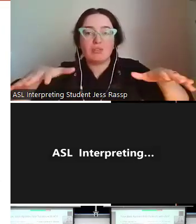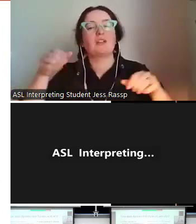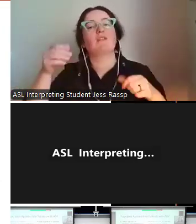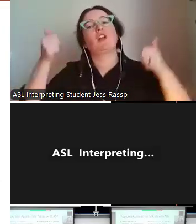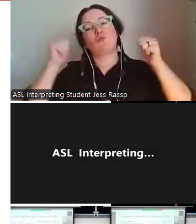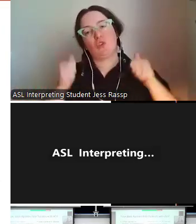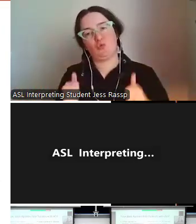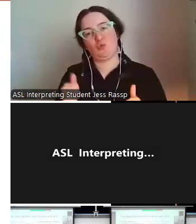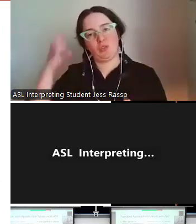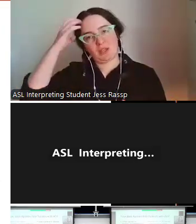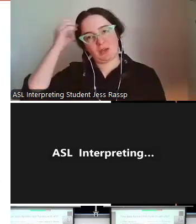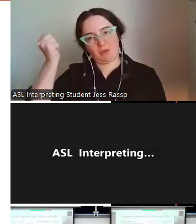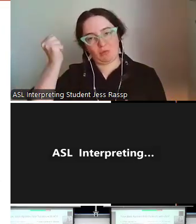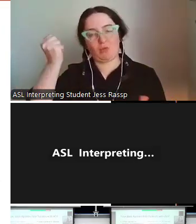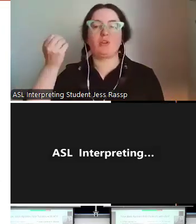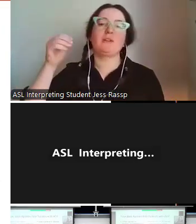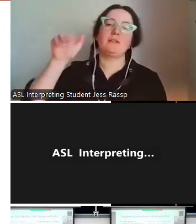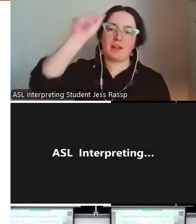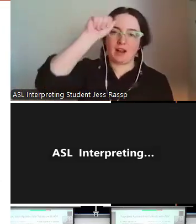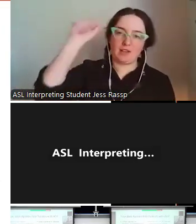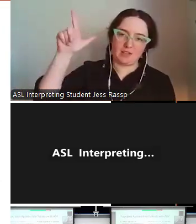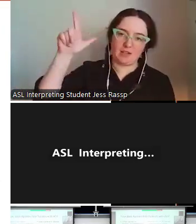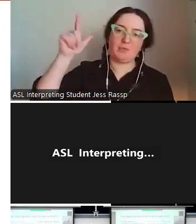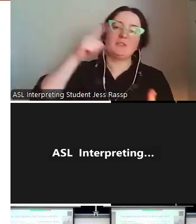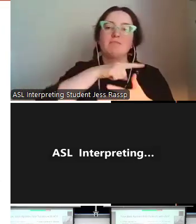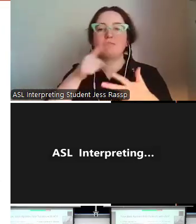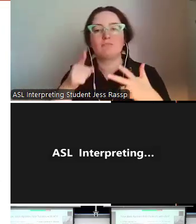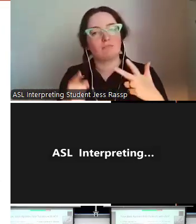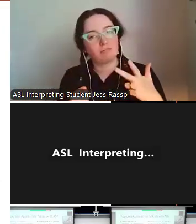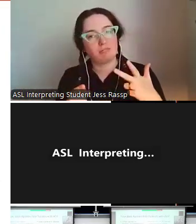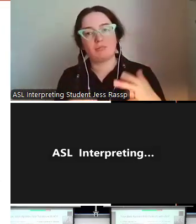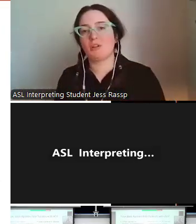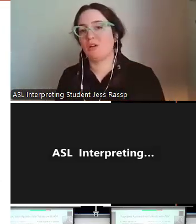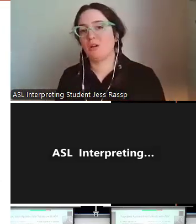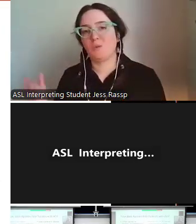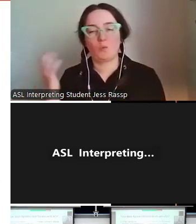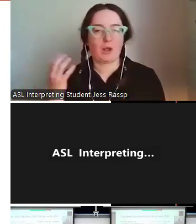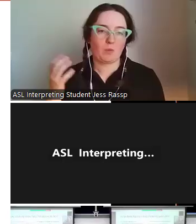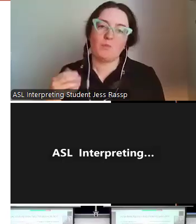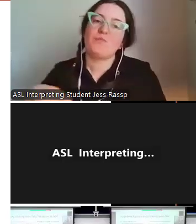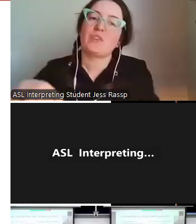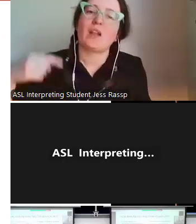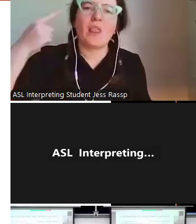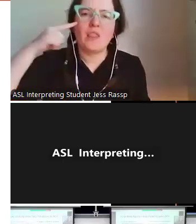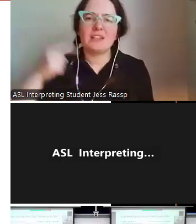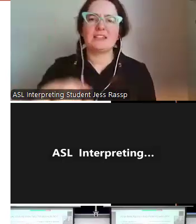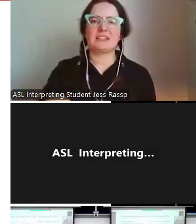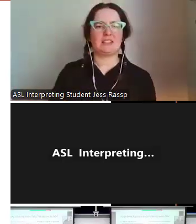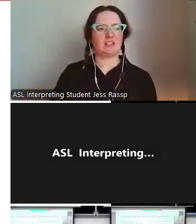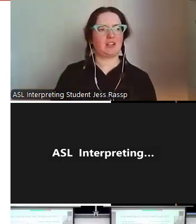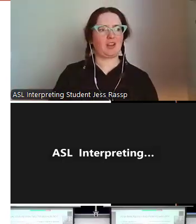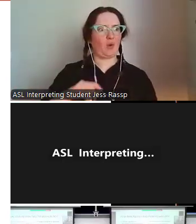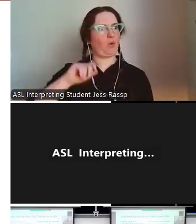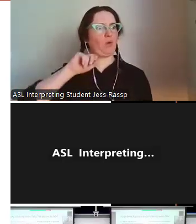deficits caused by Alzheimer's disease. I think it's pretty freaking cool, right? I think it's awesome that bee